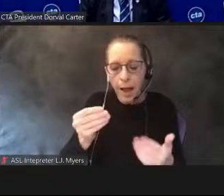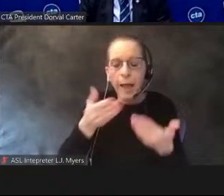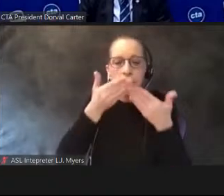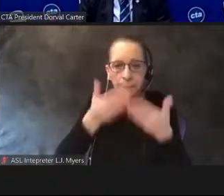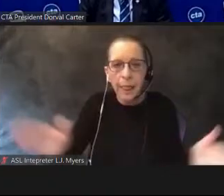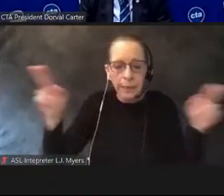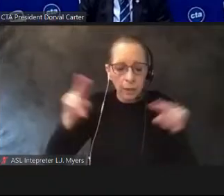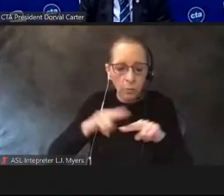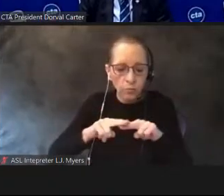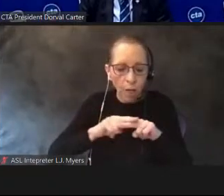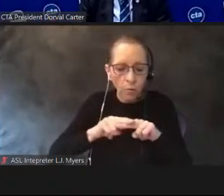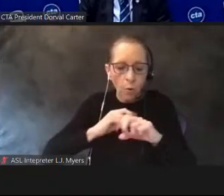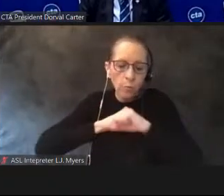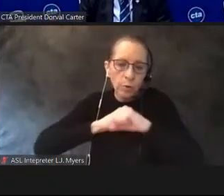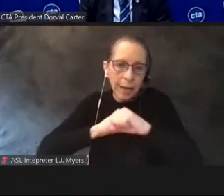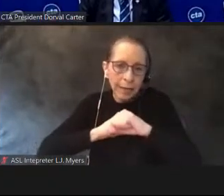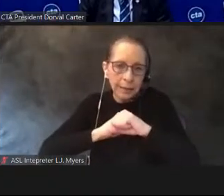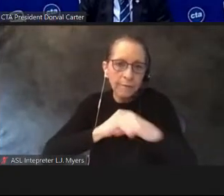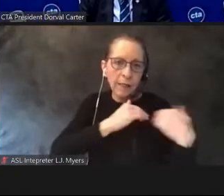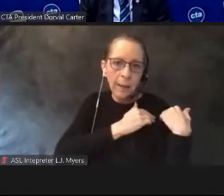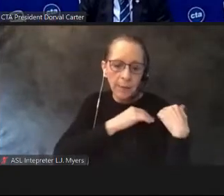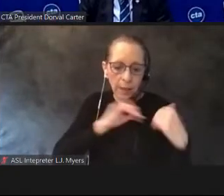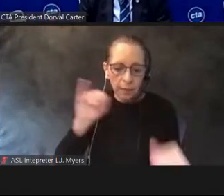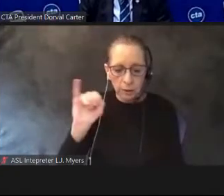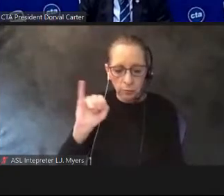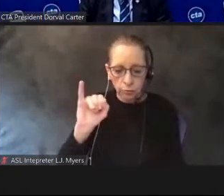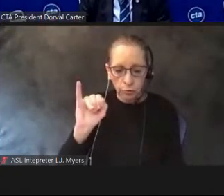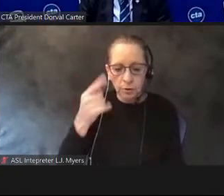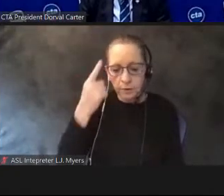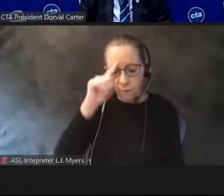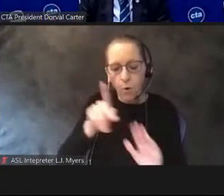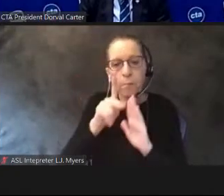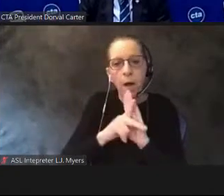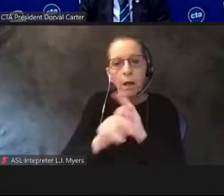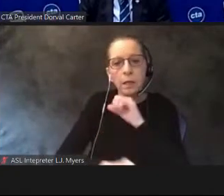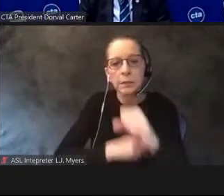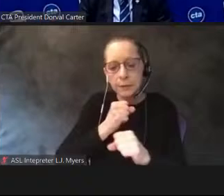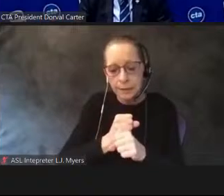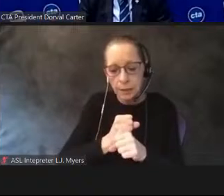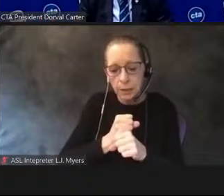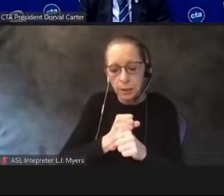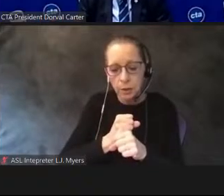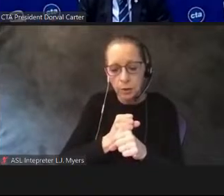railroad protective liability insurance for policy year